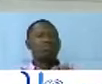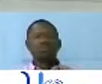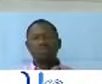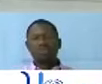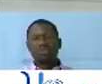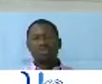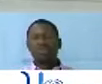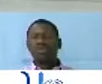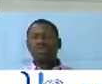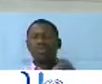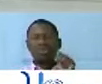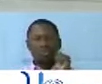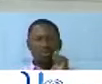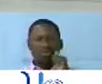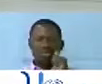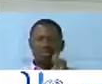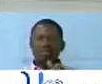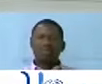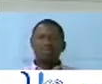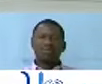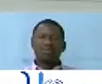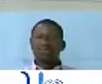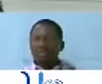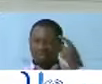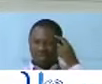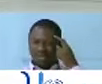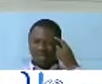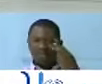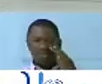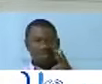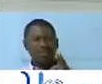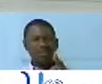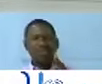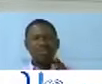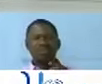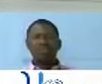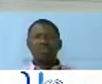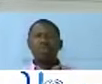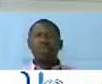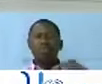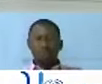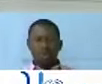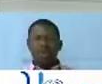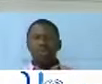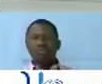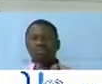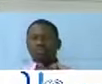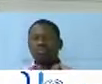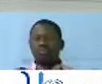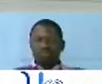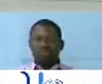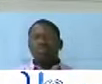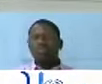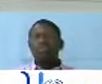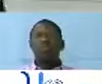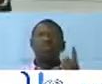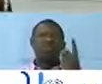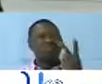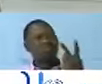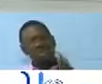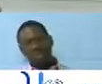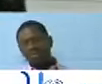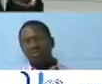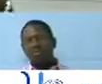And he would always, well, I think I've seen him once or twice wear a suit, but he wear his grand bubu and create this aura around, you know,